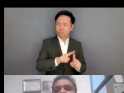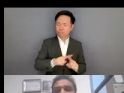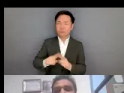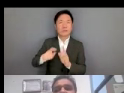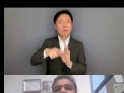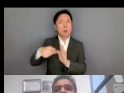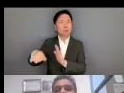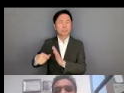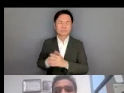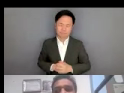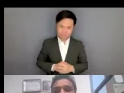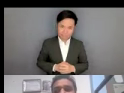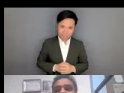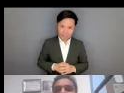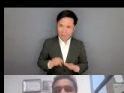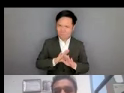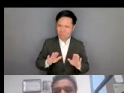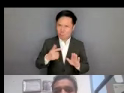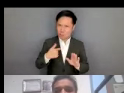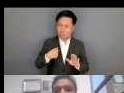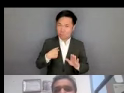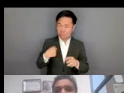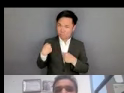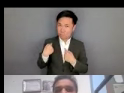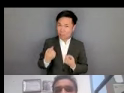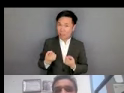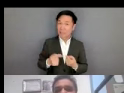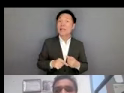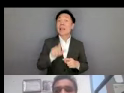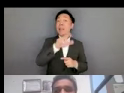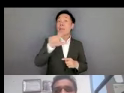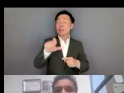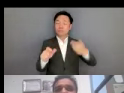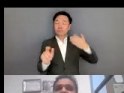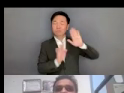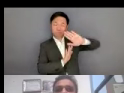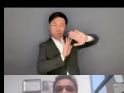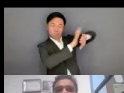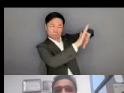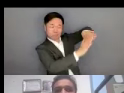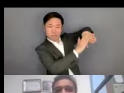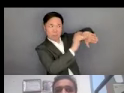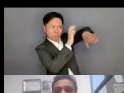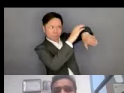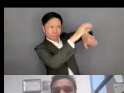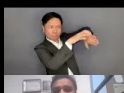we conducted the series of provincial and federal dialogues that included the